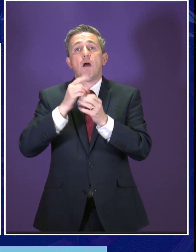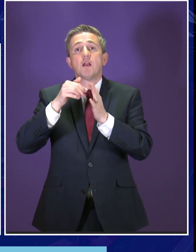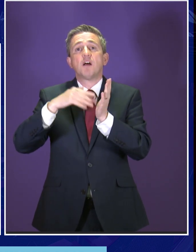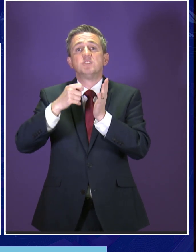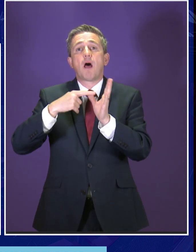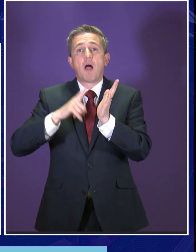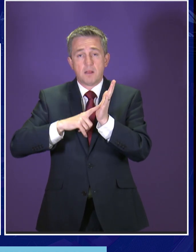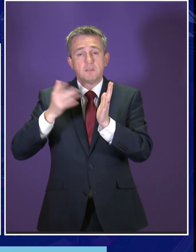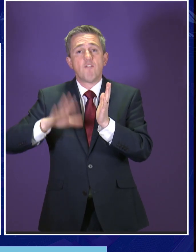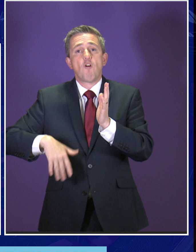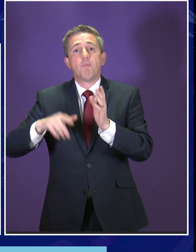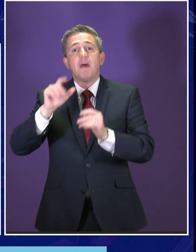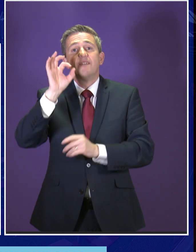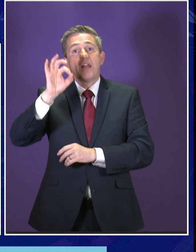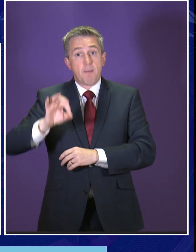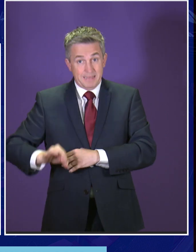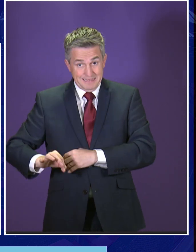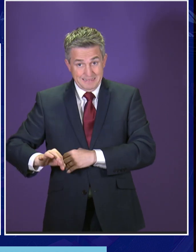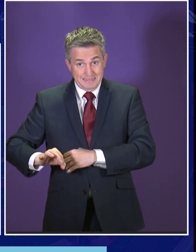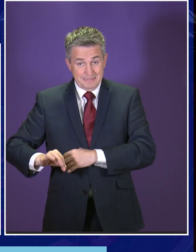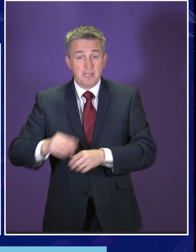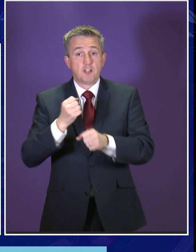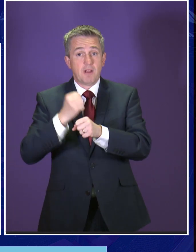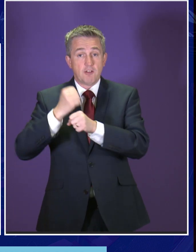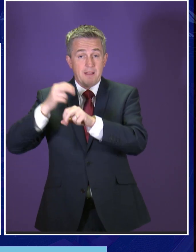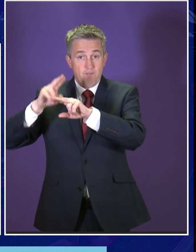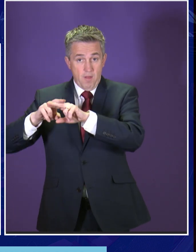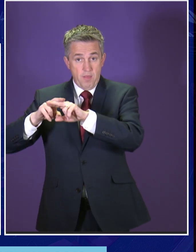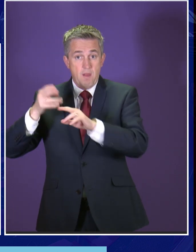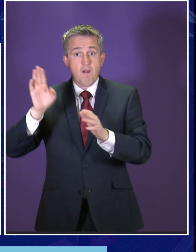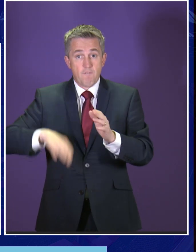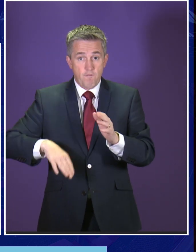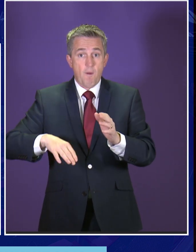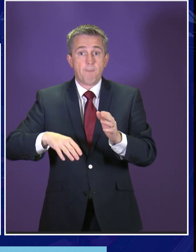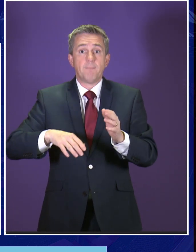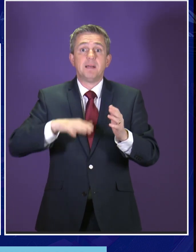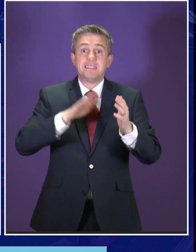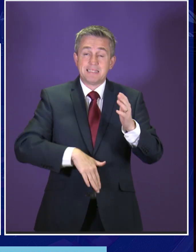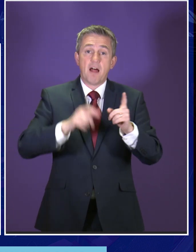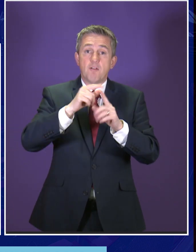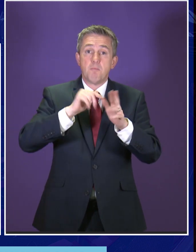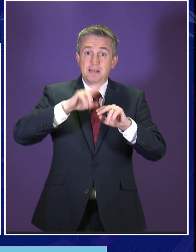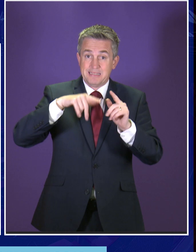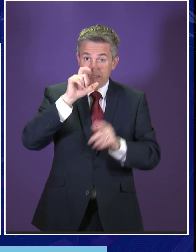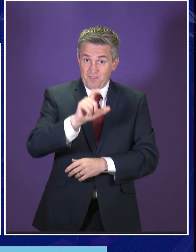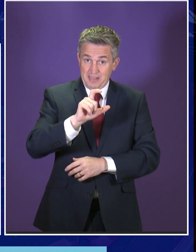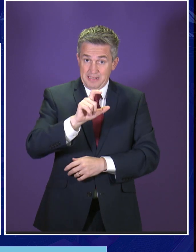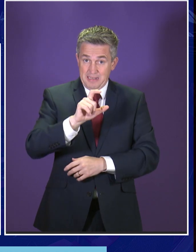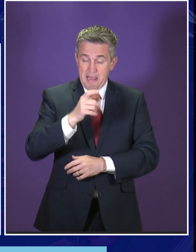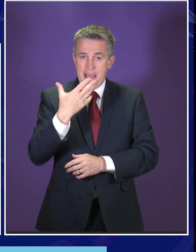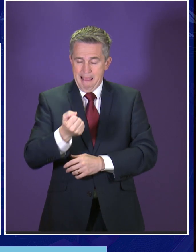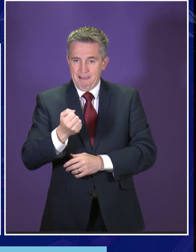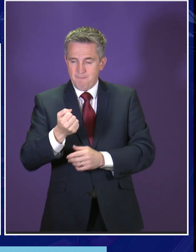Philippines. I have another great-great-grandfather named Fadhiaki from Rotomar Island in the South Pacific. I have a number of different